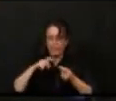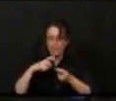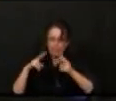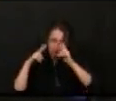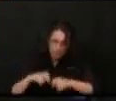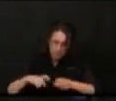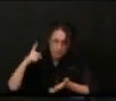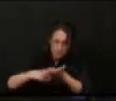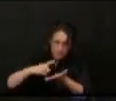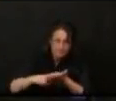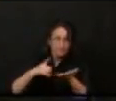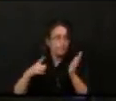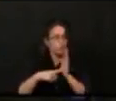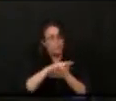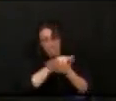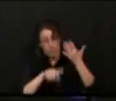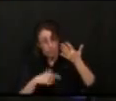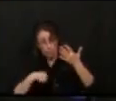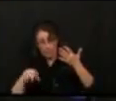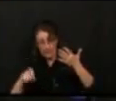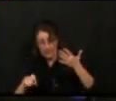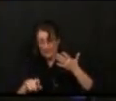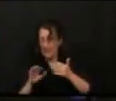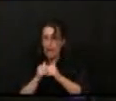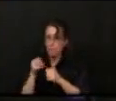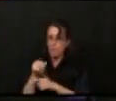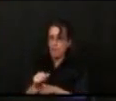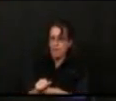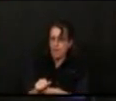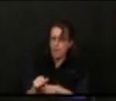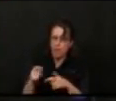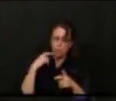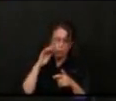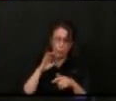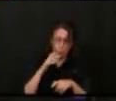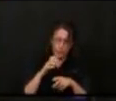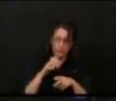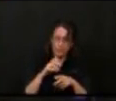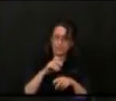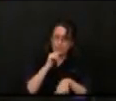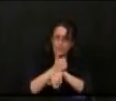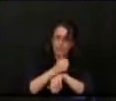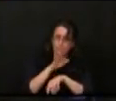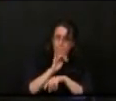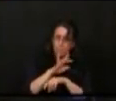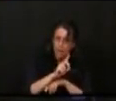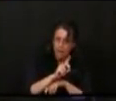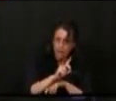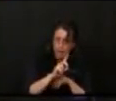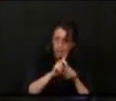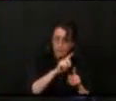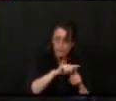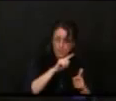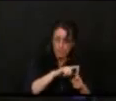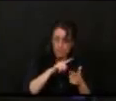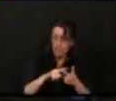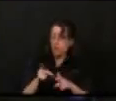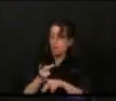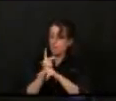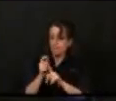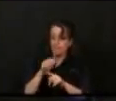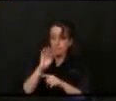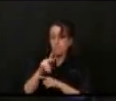those. Are we going to bond for them? Are we going to borrow commercially for them, which gives us more